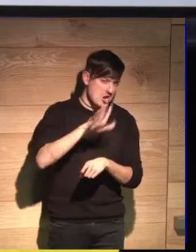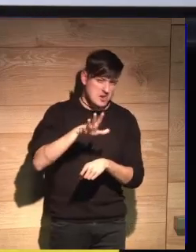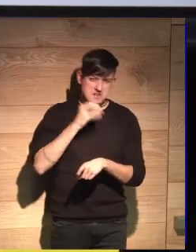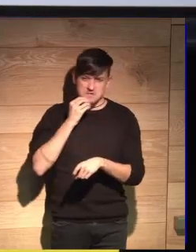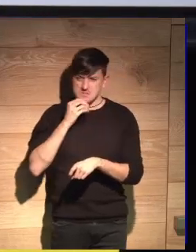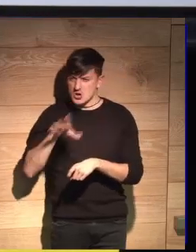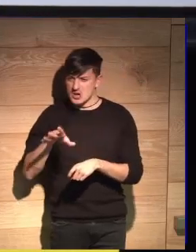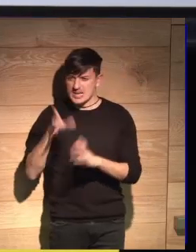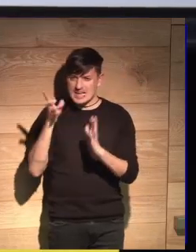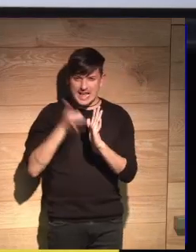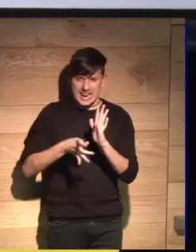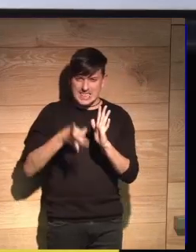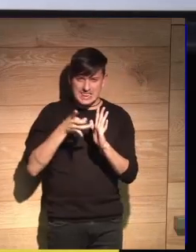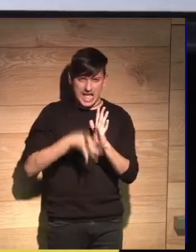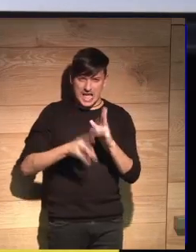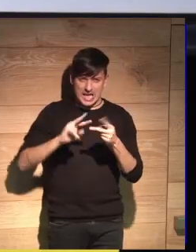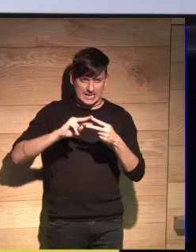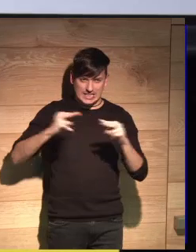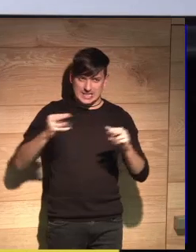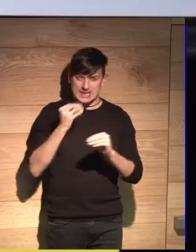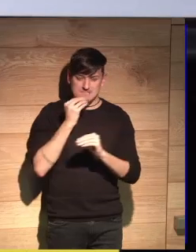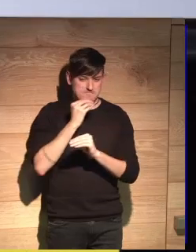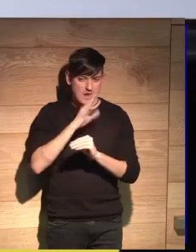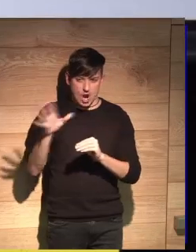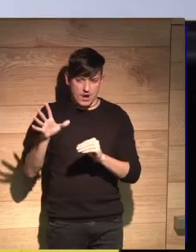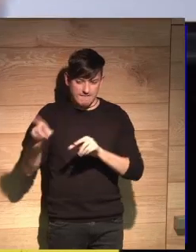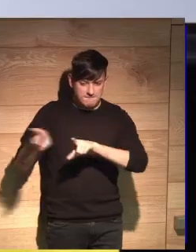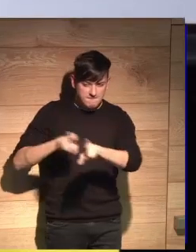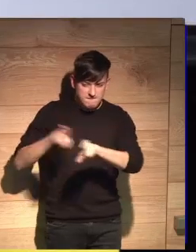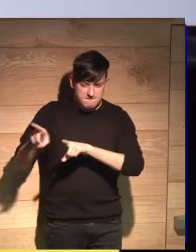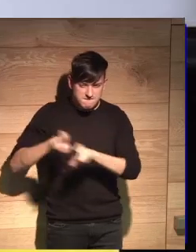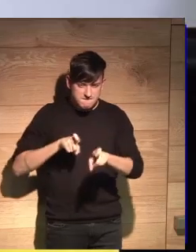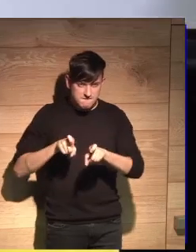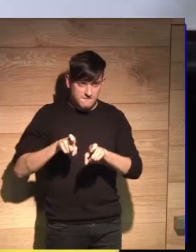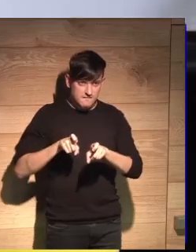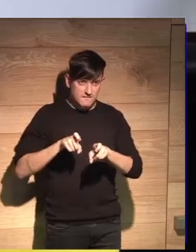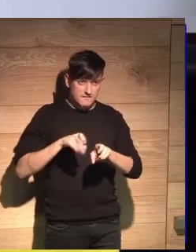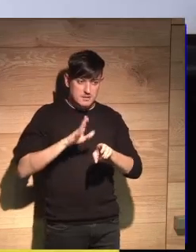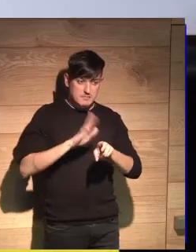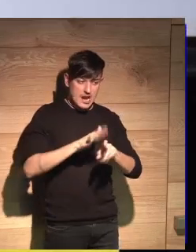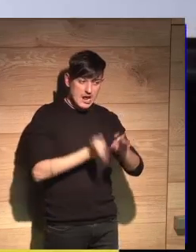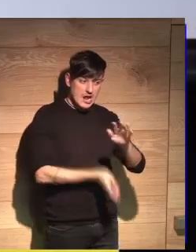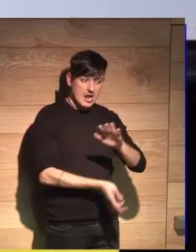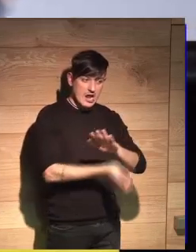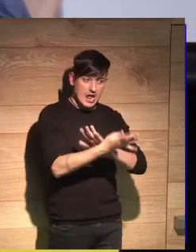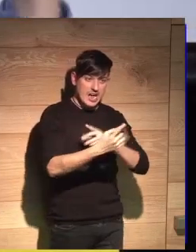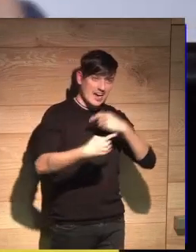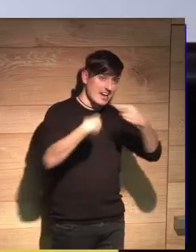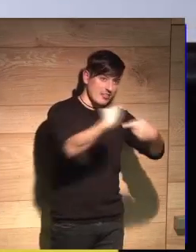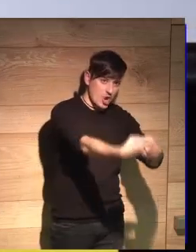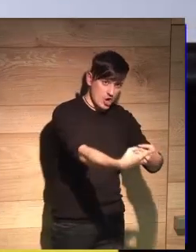species, the male ones with the most genetic quality for the next generation, for mating,